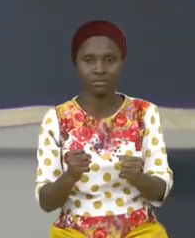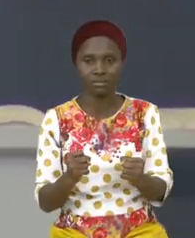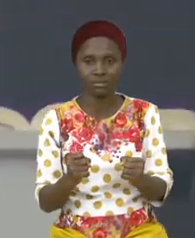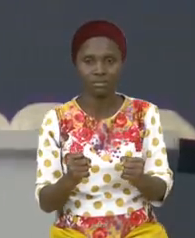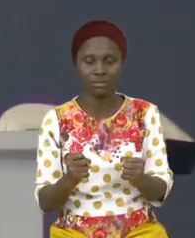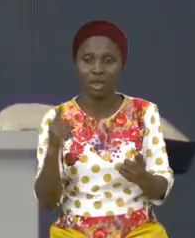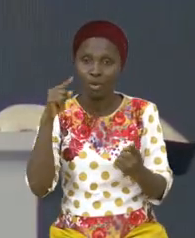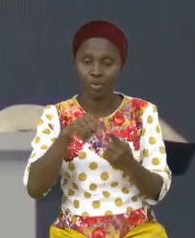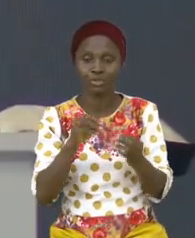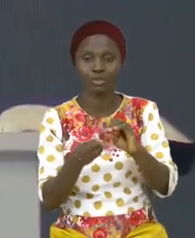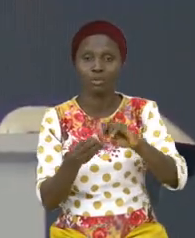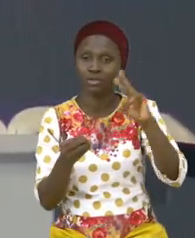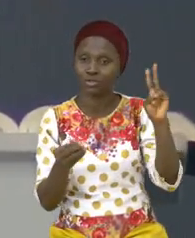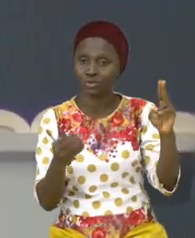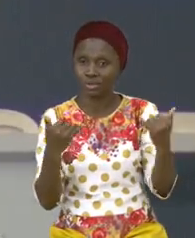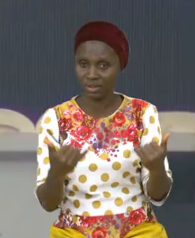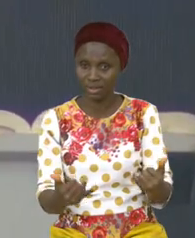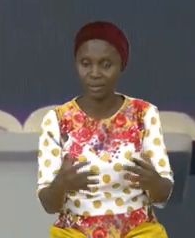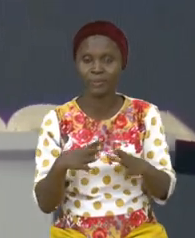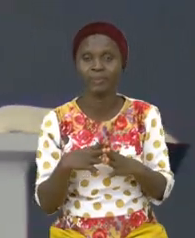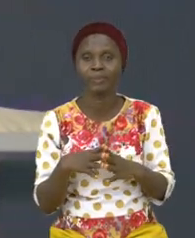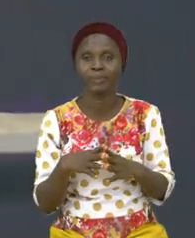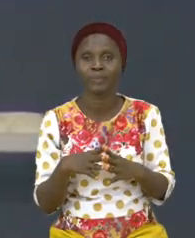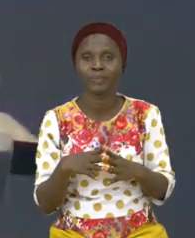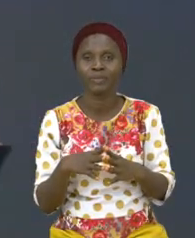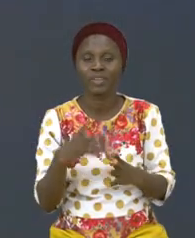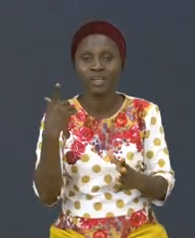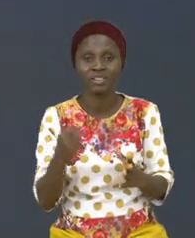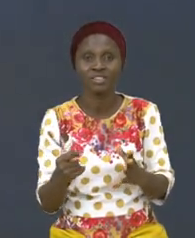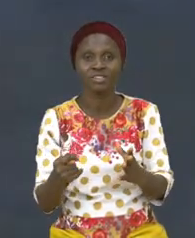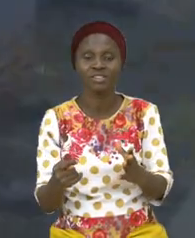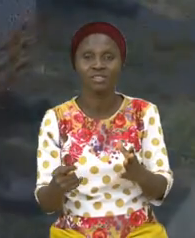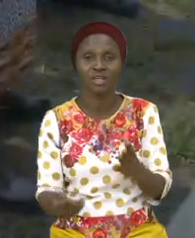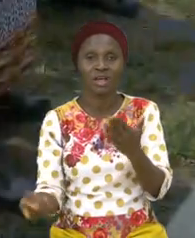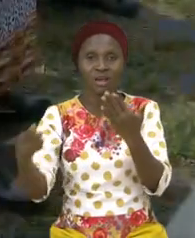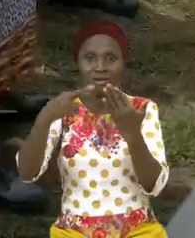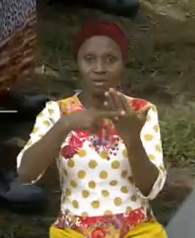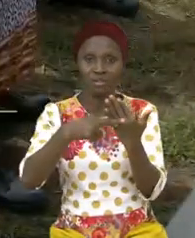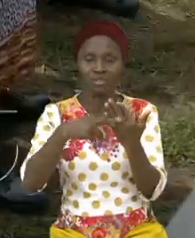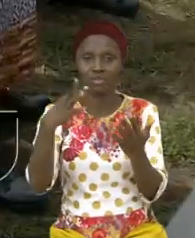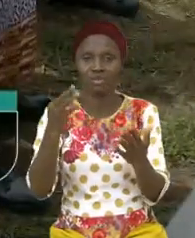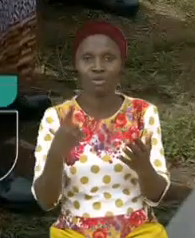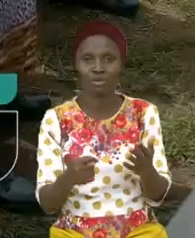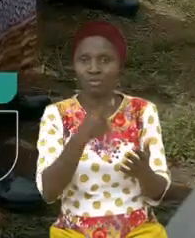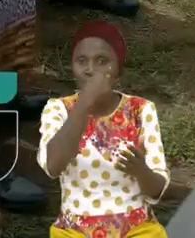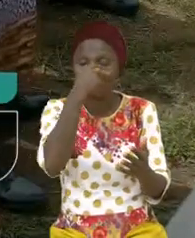two now. Point number two is the restoration of the sight